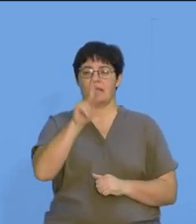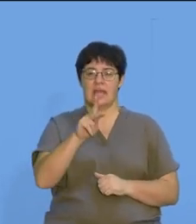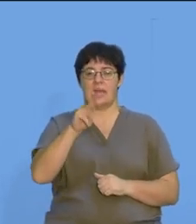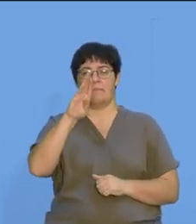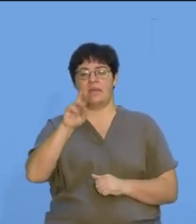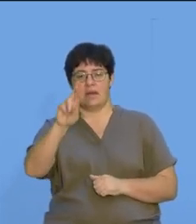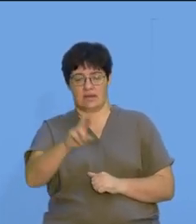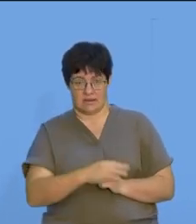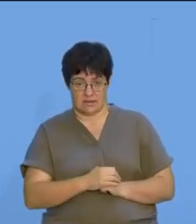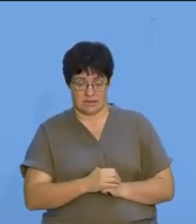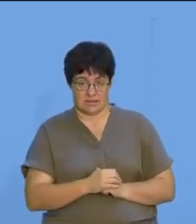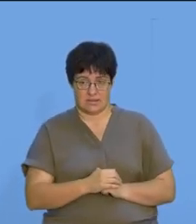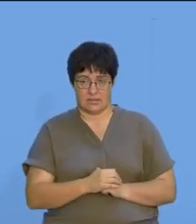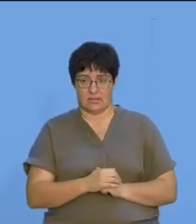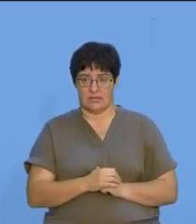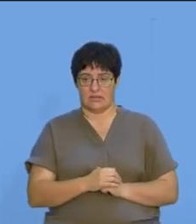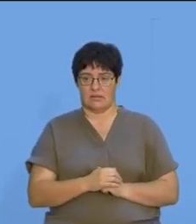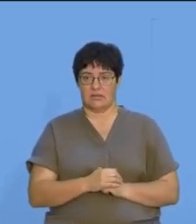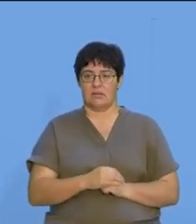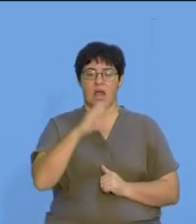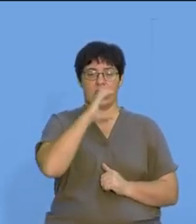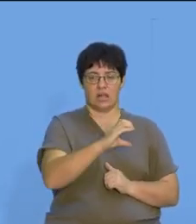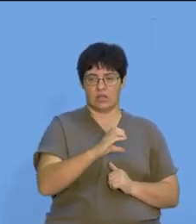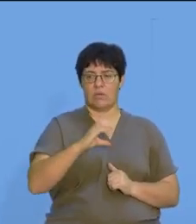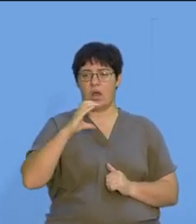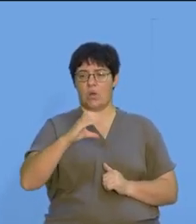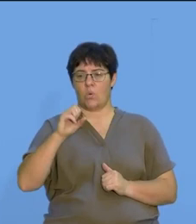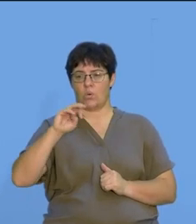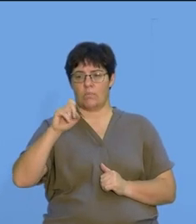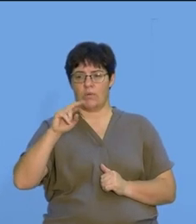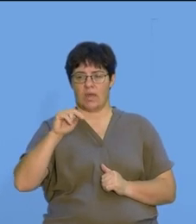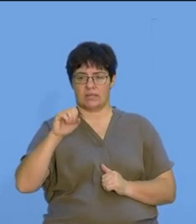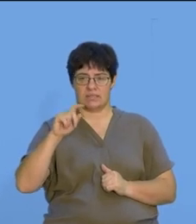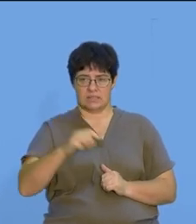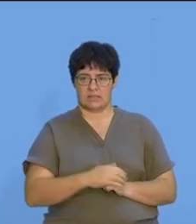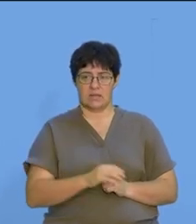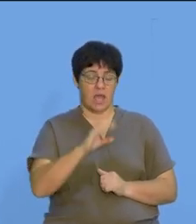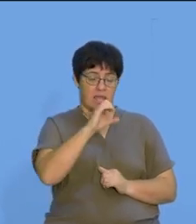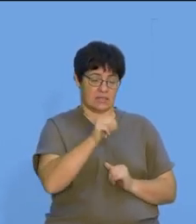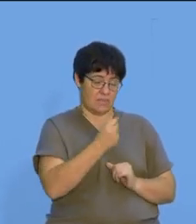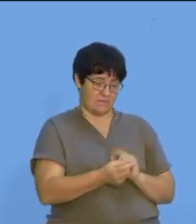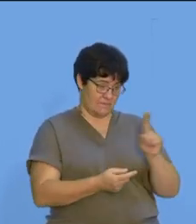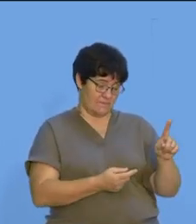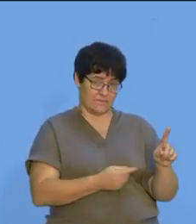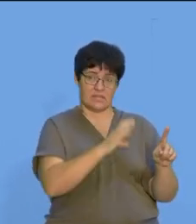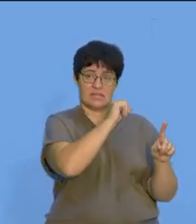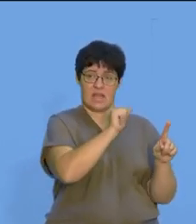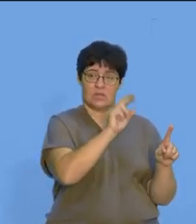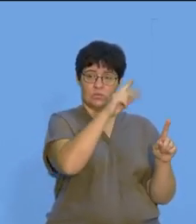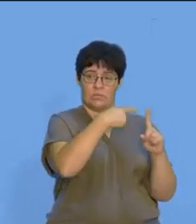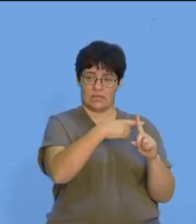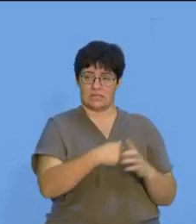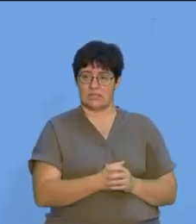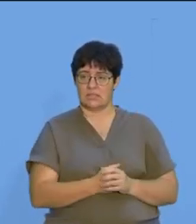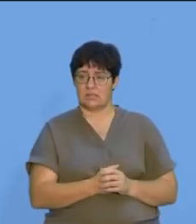out? Yes, of course. So it's KBr, okay? And then calcium bromide, where is calcium? There is